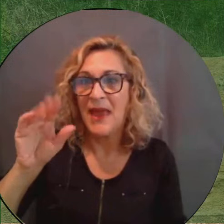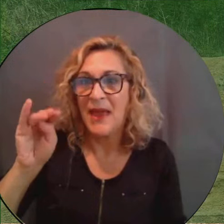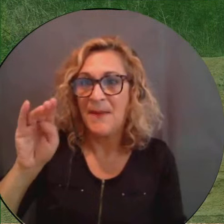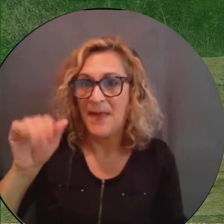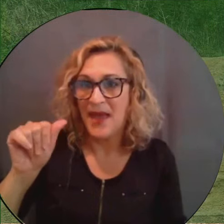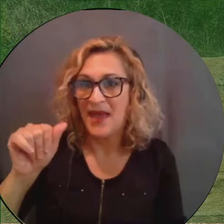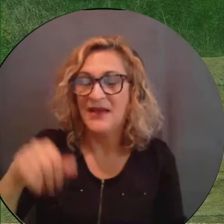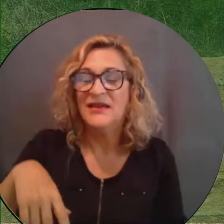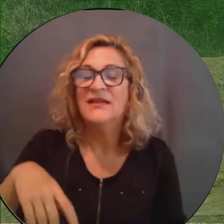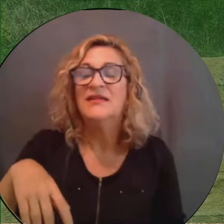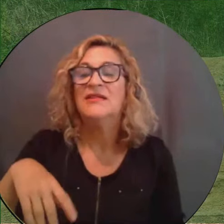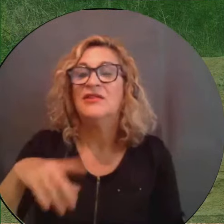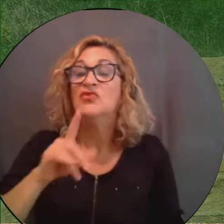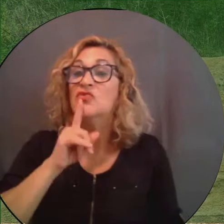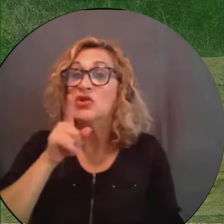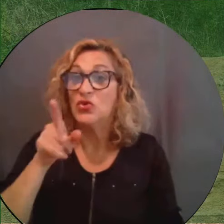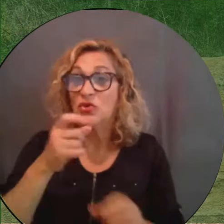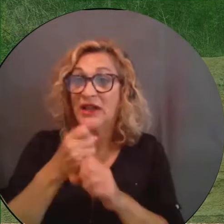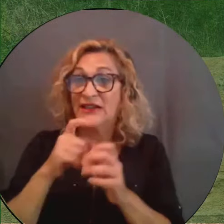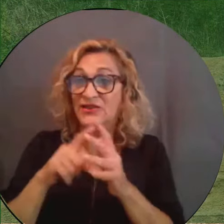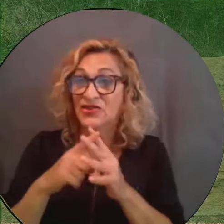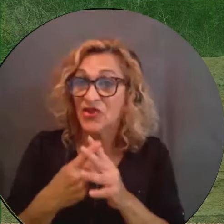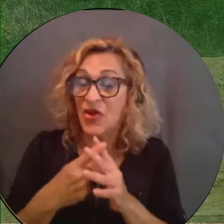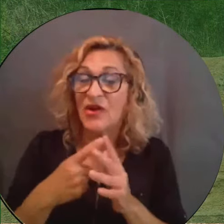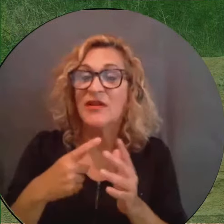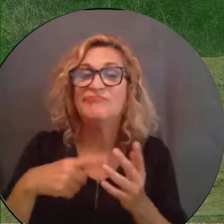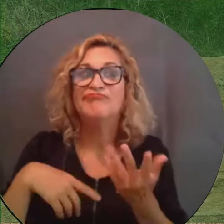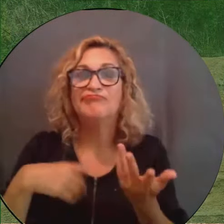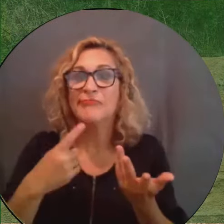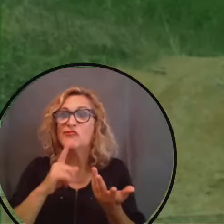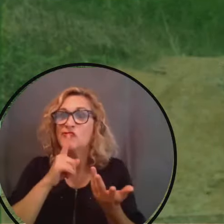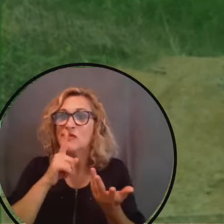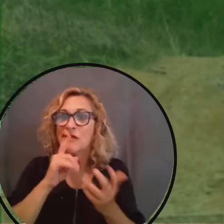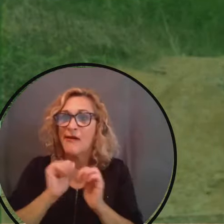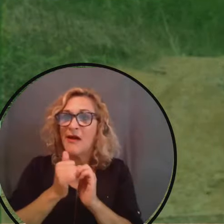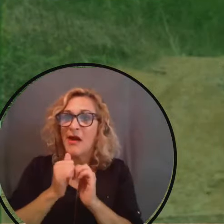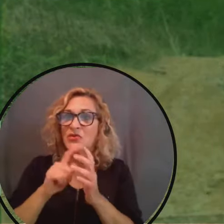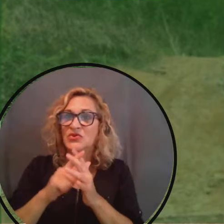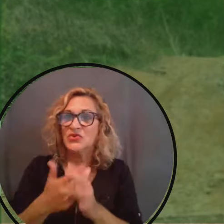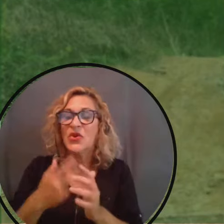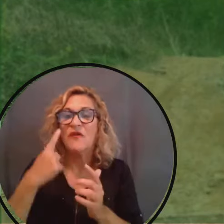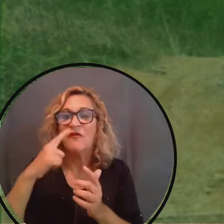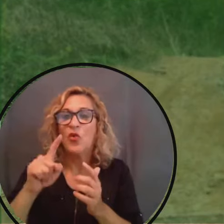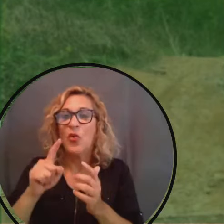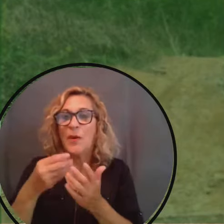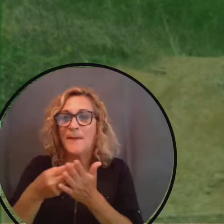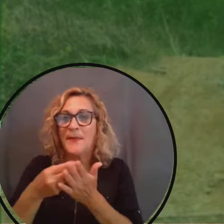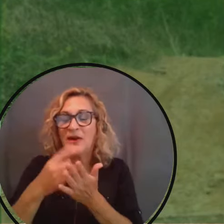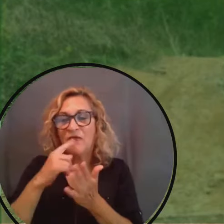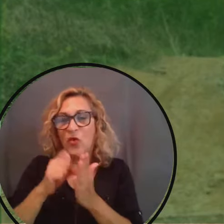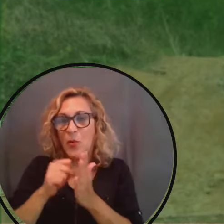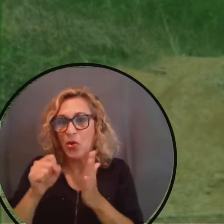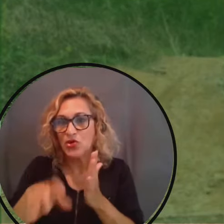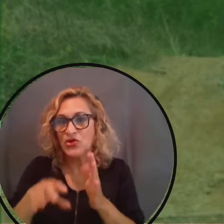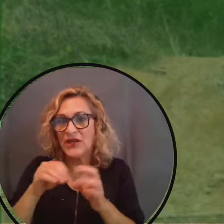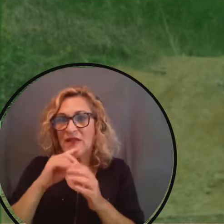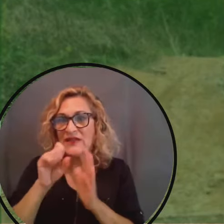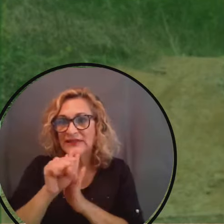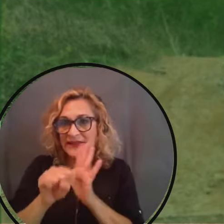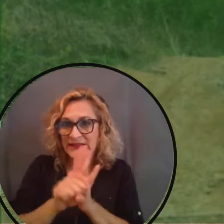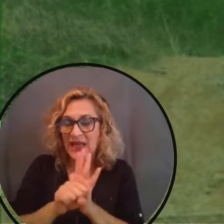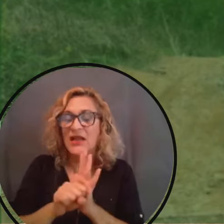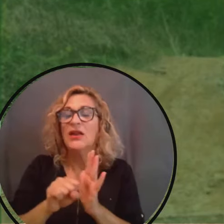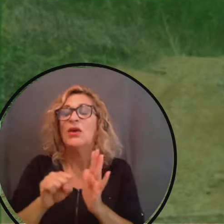a need for funding for abortion in the state. We were a state that was already heavy hit by